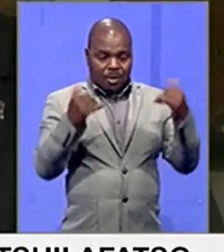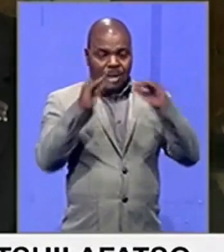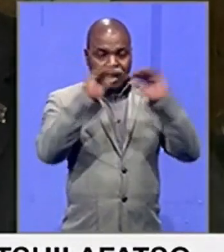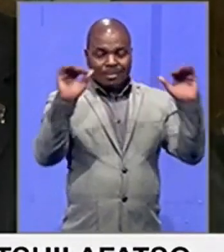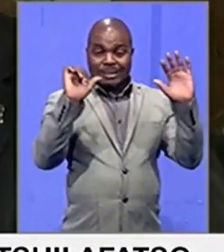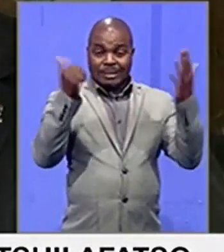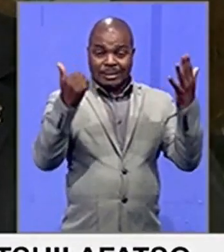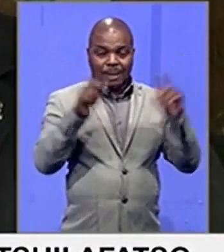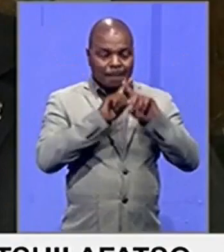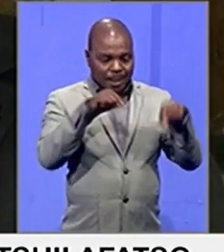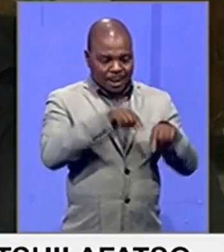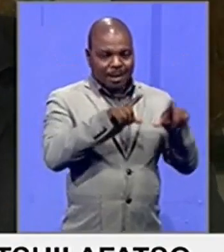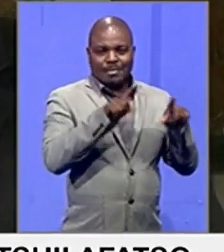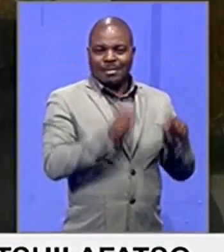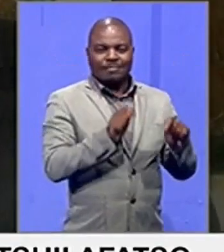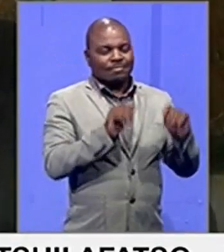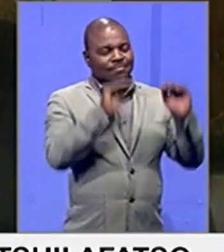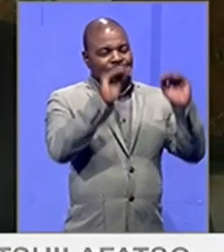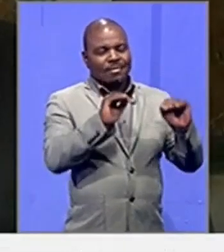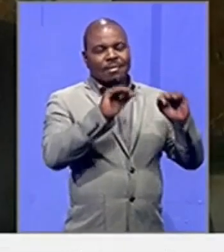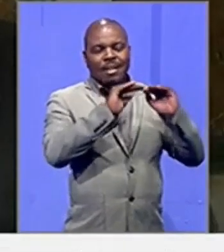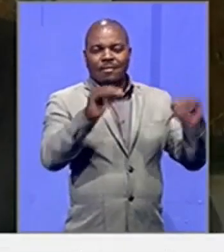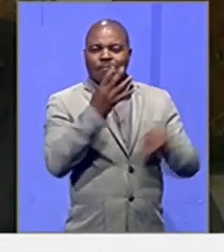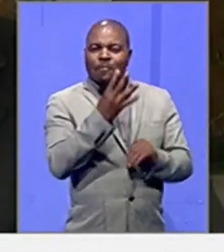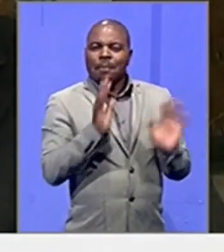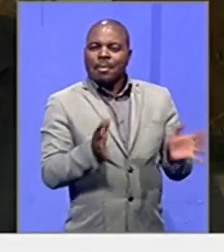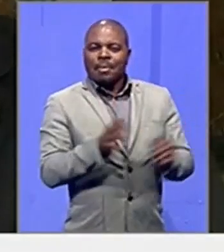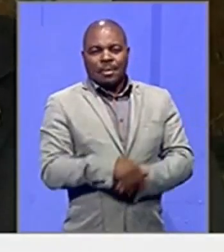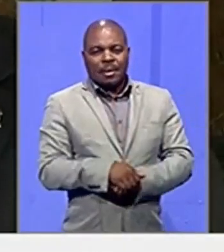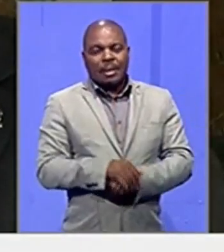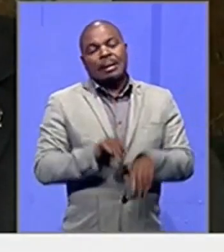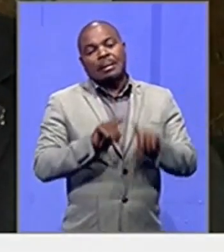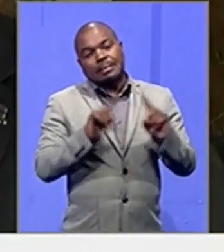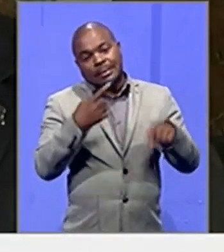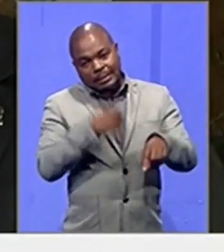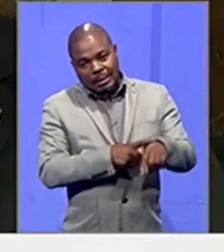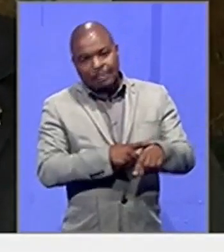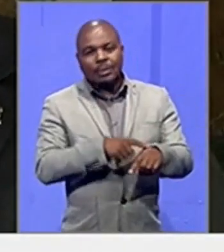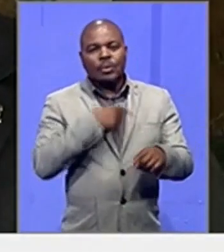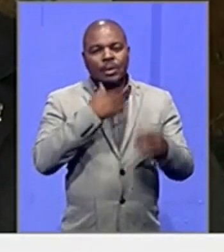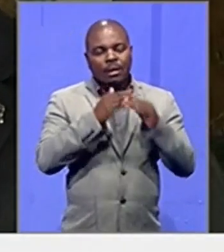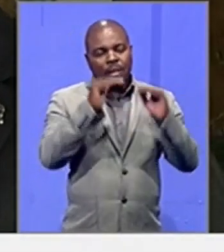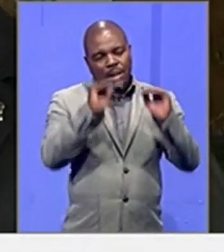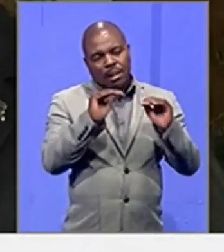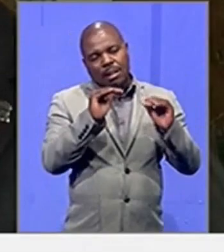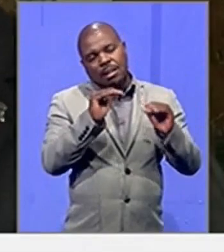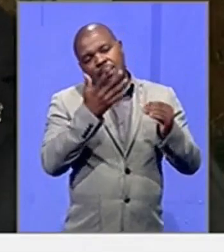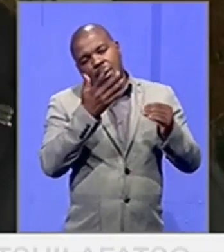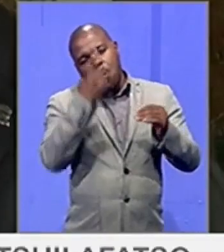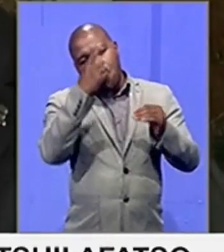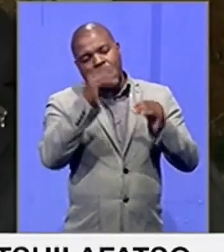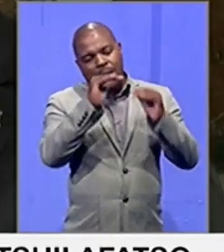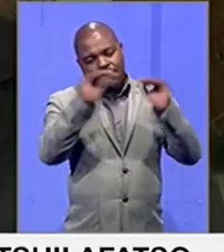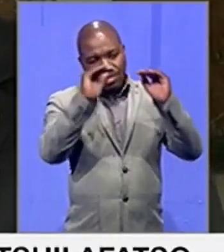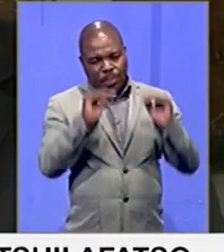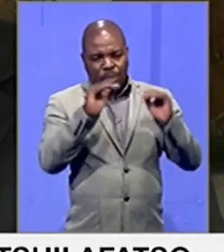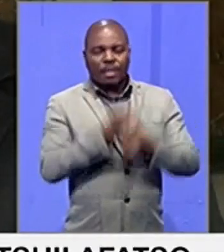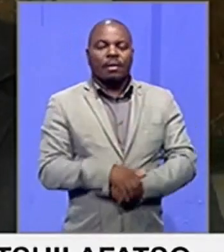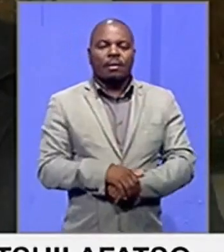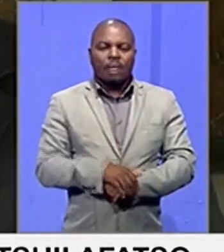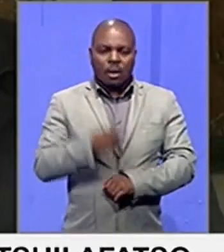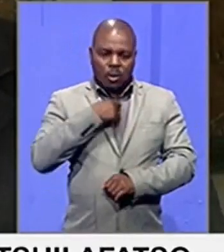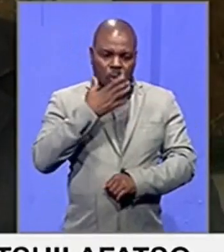city of Cape Town is protecting by 2 stages today, but sometimes only able to do 1 stage. We want to just add more and more projects